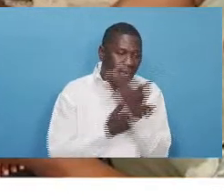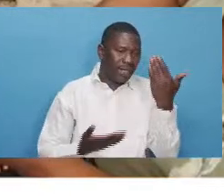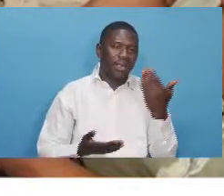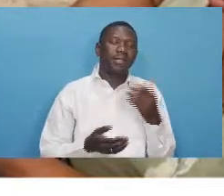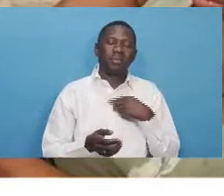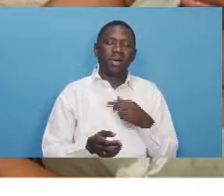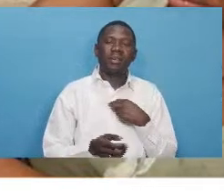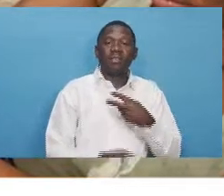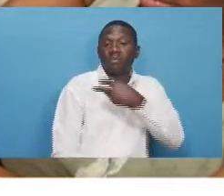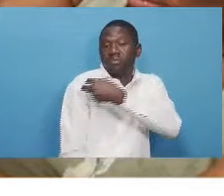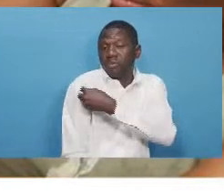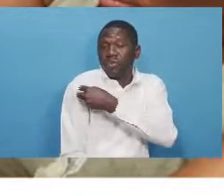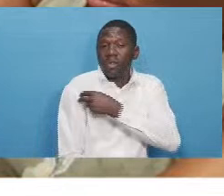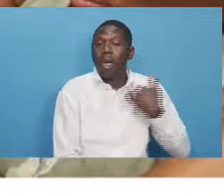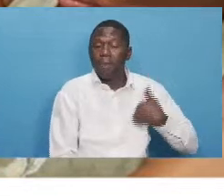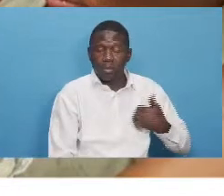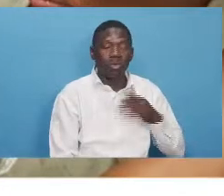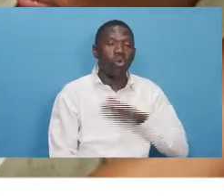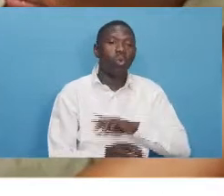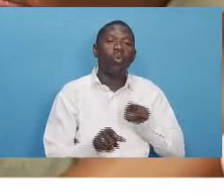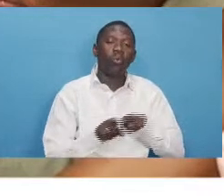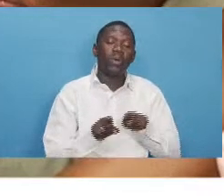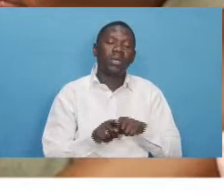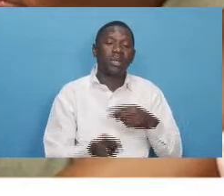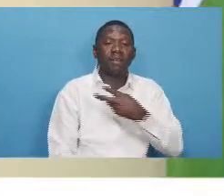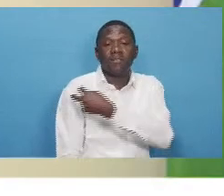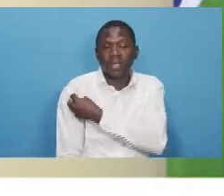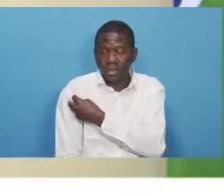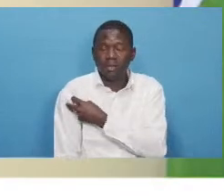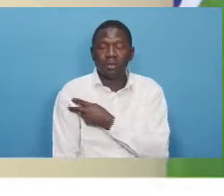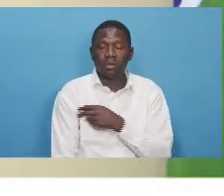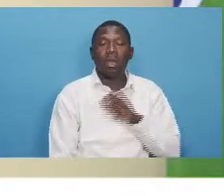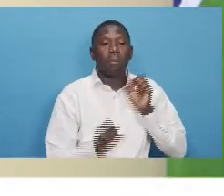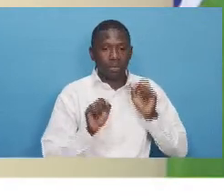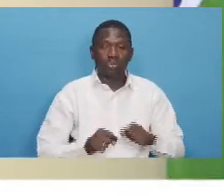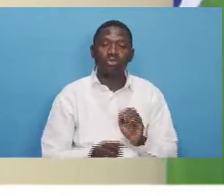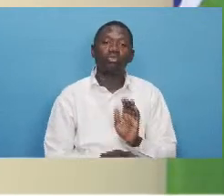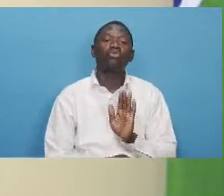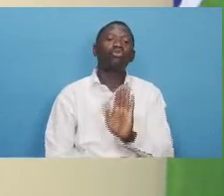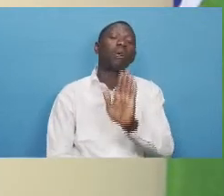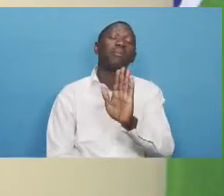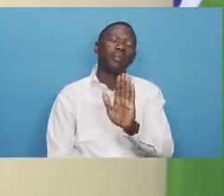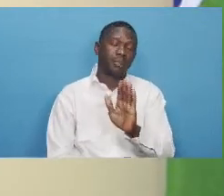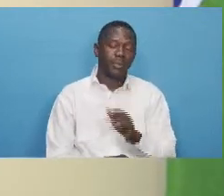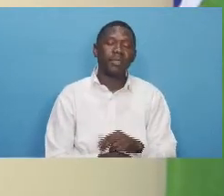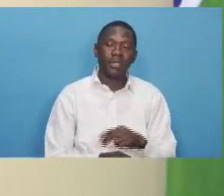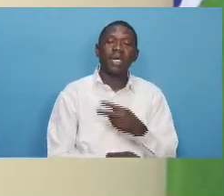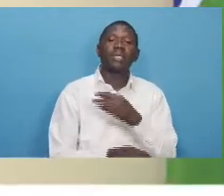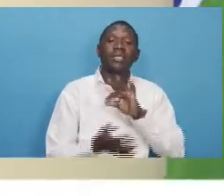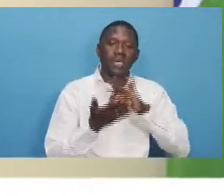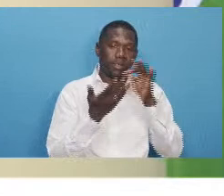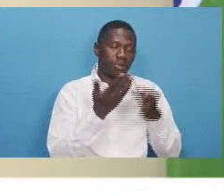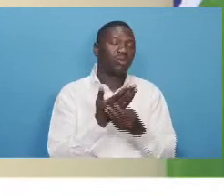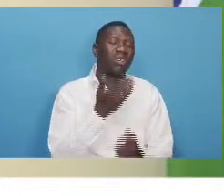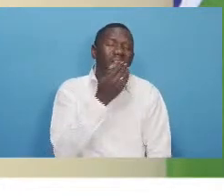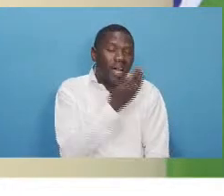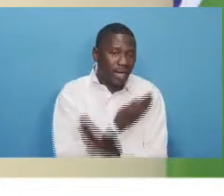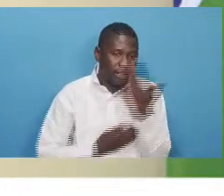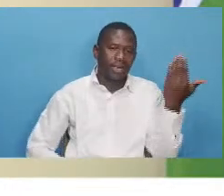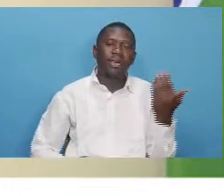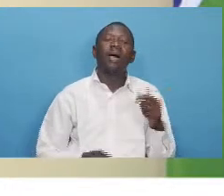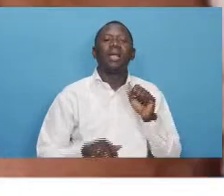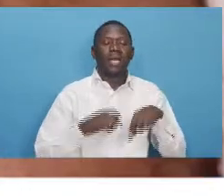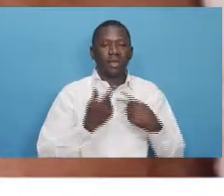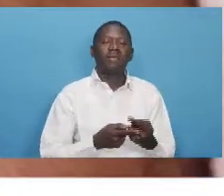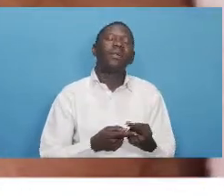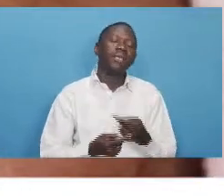By immunizing people with the vaccine, we'll be able to stop that transmission early, and then the kids will be